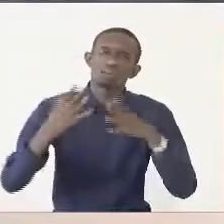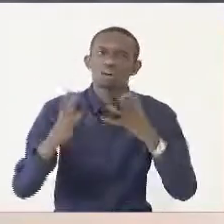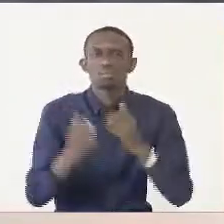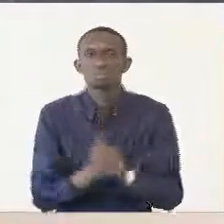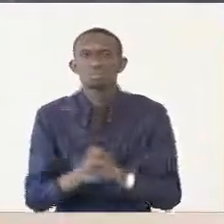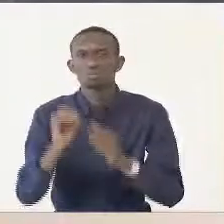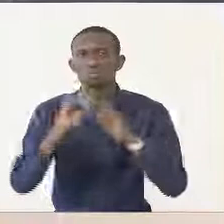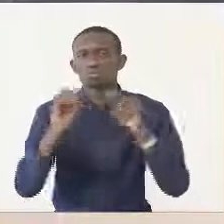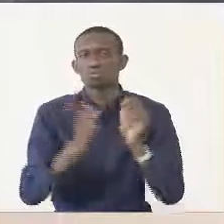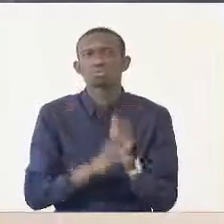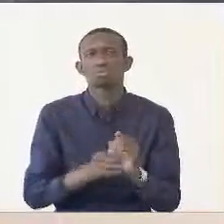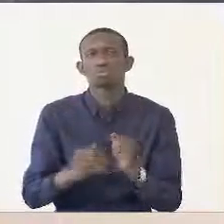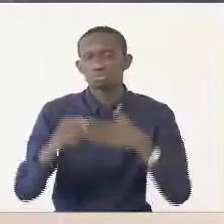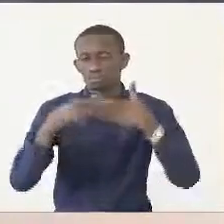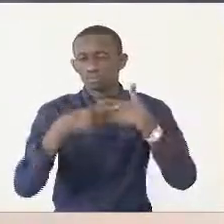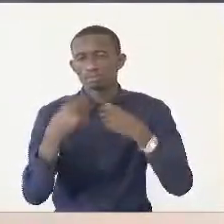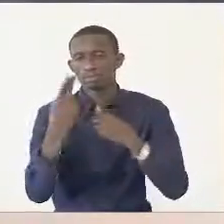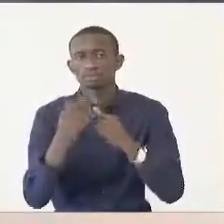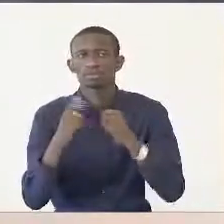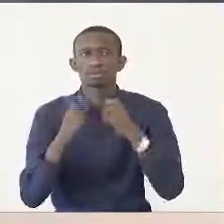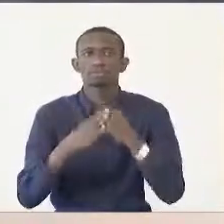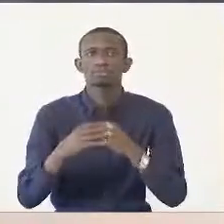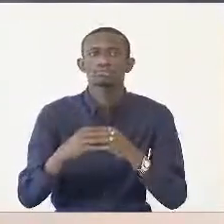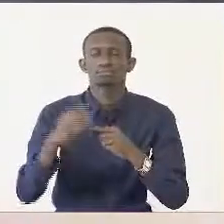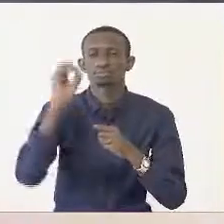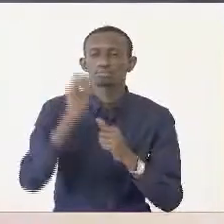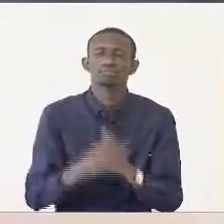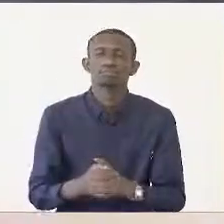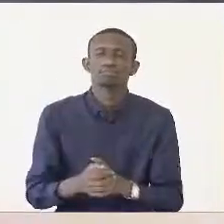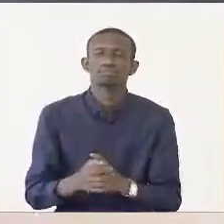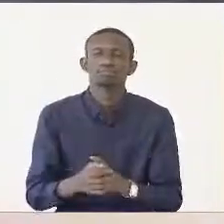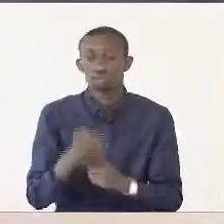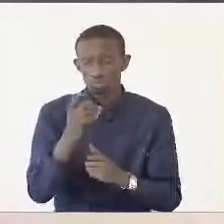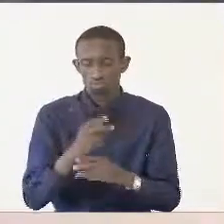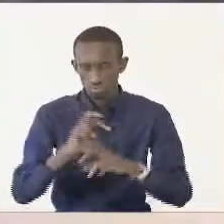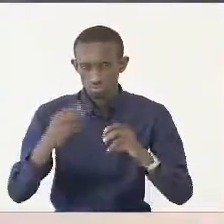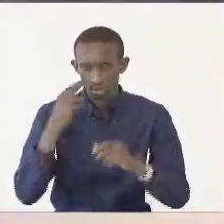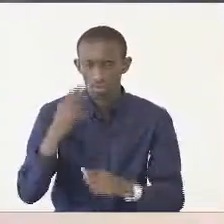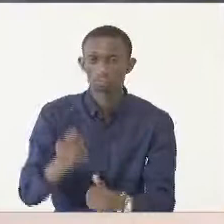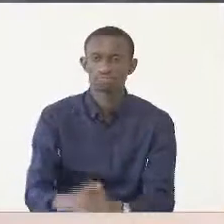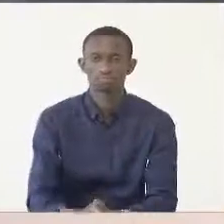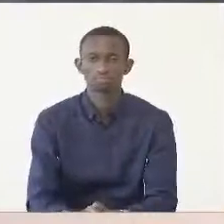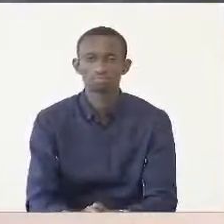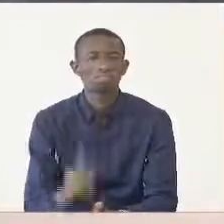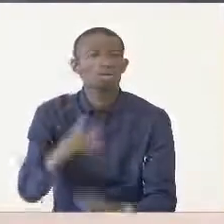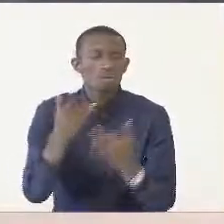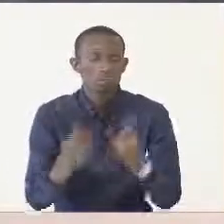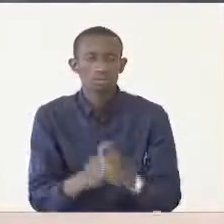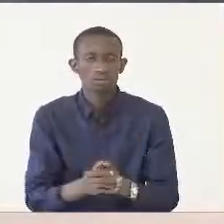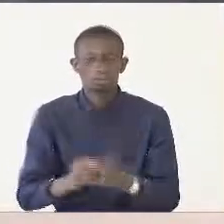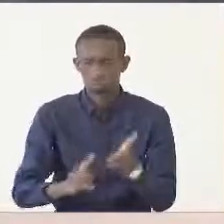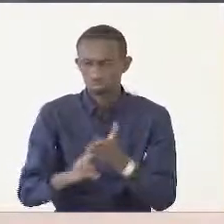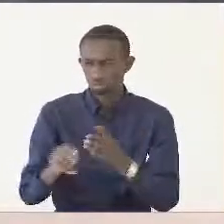29 degrees. This is the angle, okay? So I hope that is what you have determined, yes? And now let's use